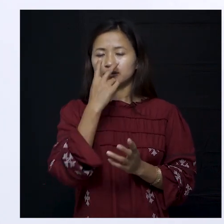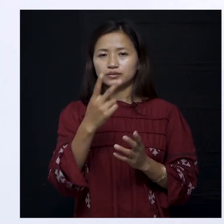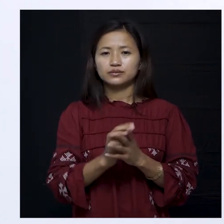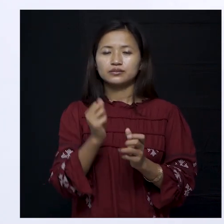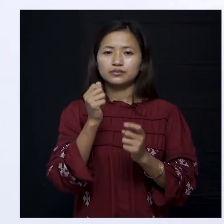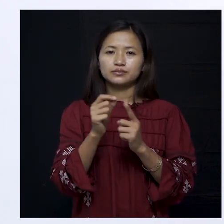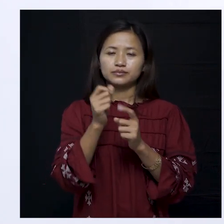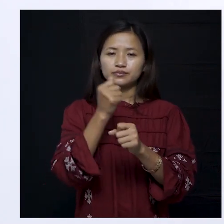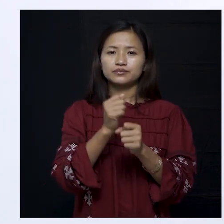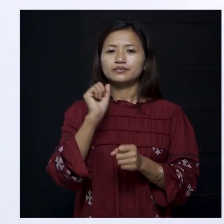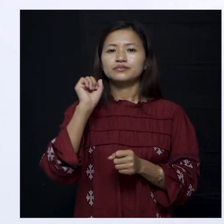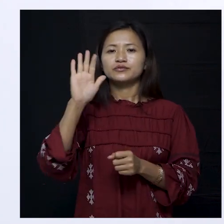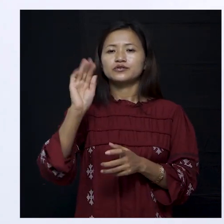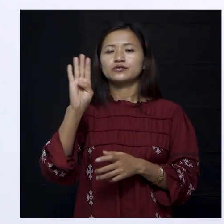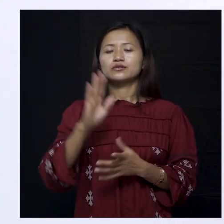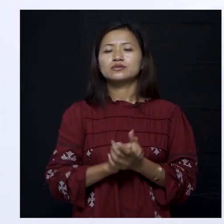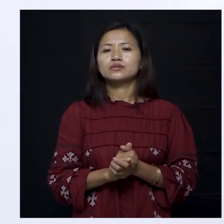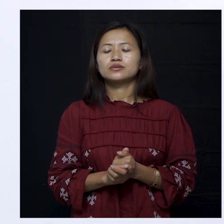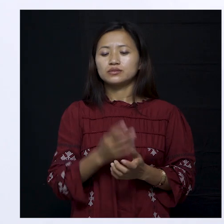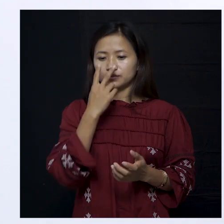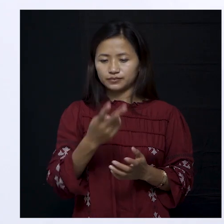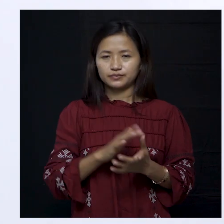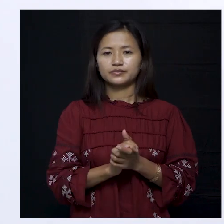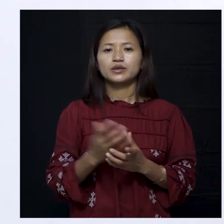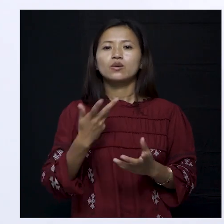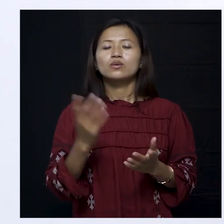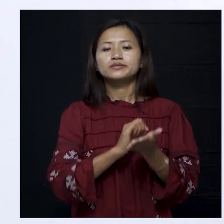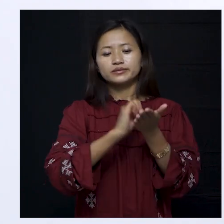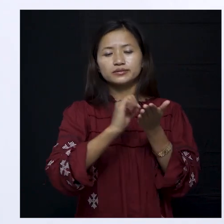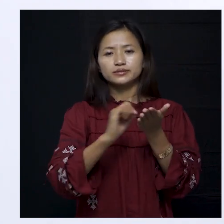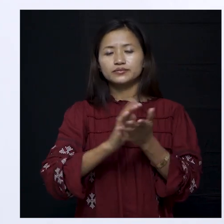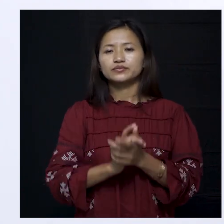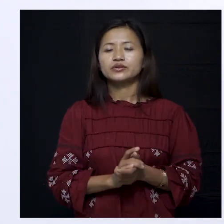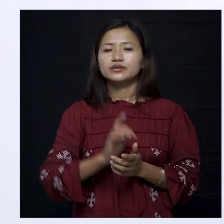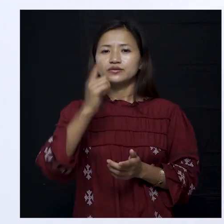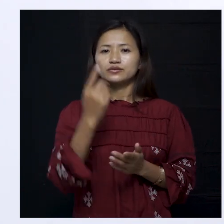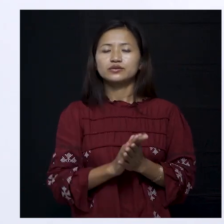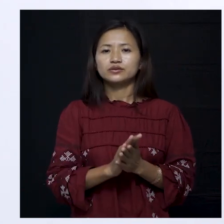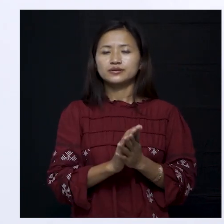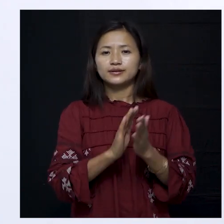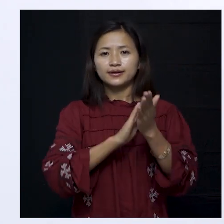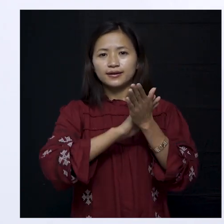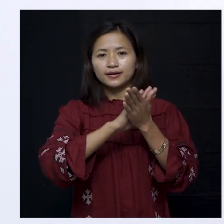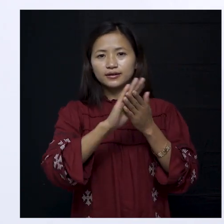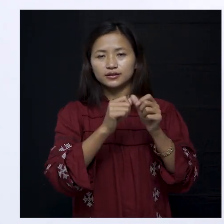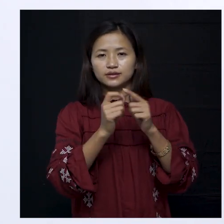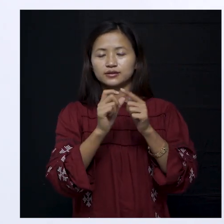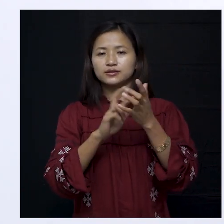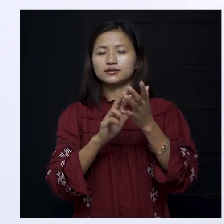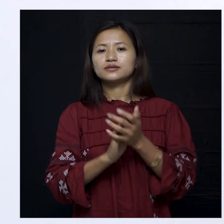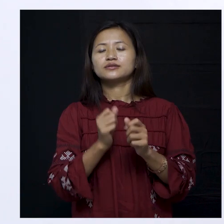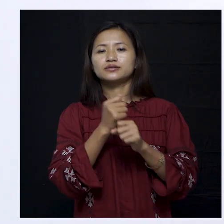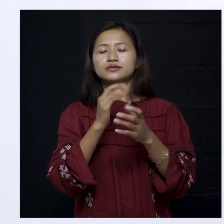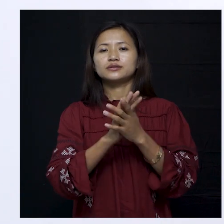that in page number 54. You can even look down now and see what is written there. The first thing is the heading. It should be very attractive and